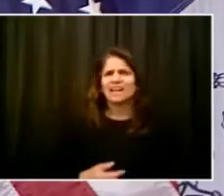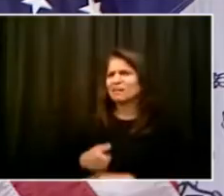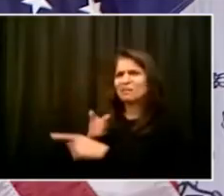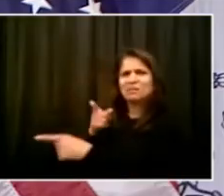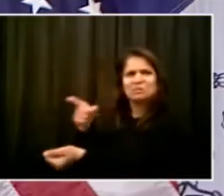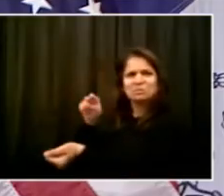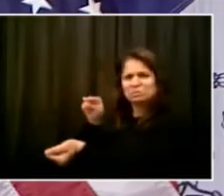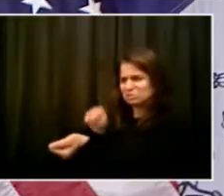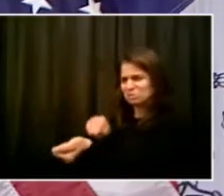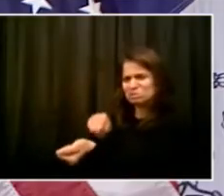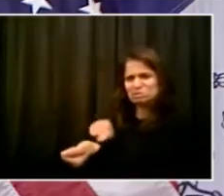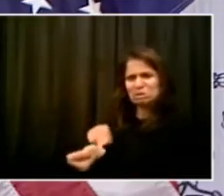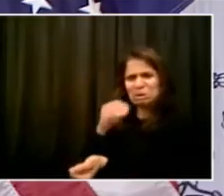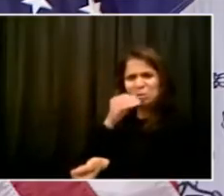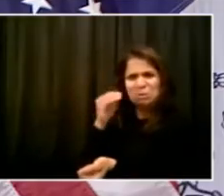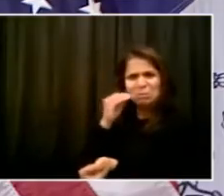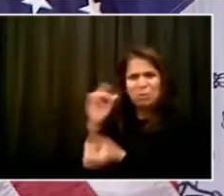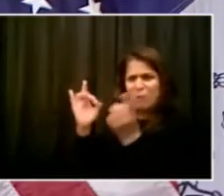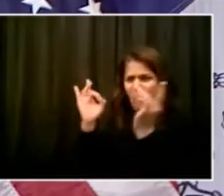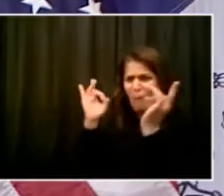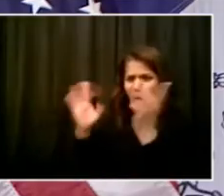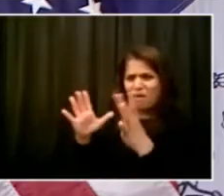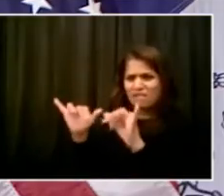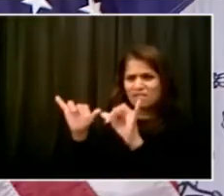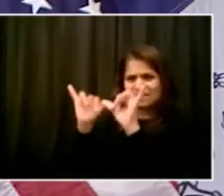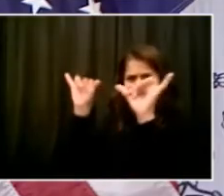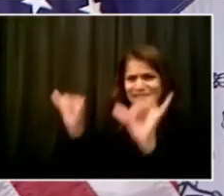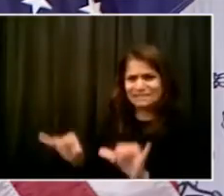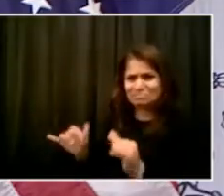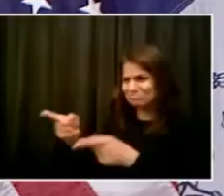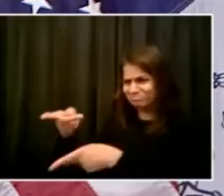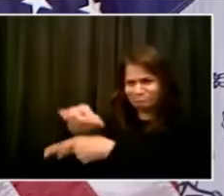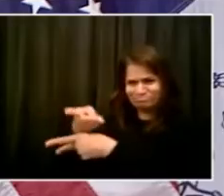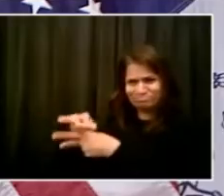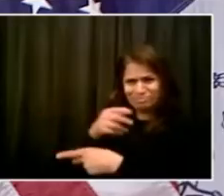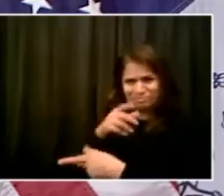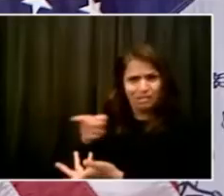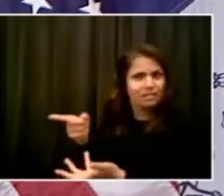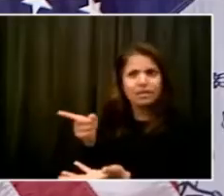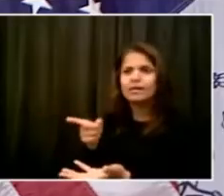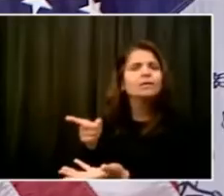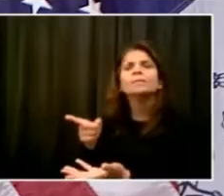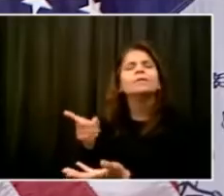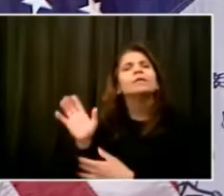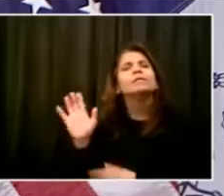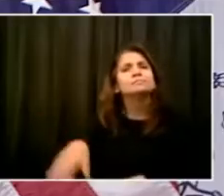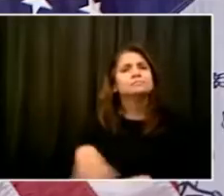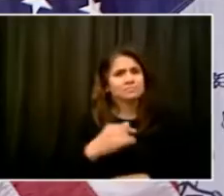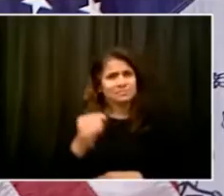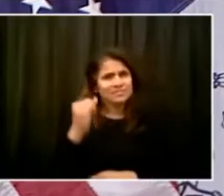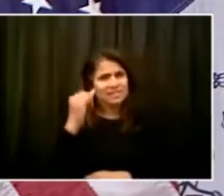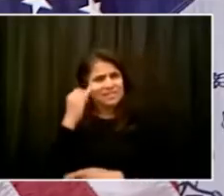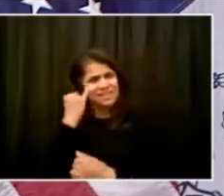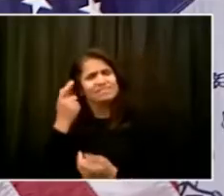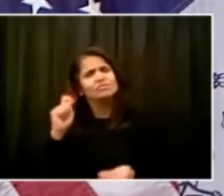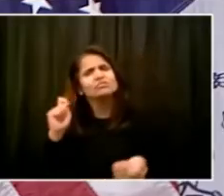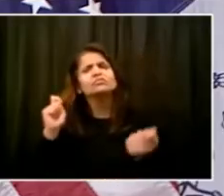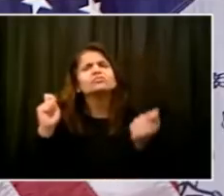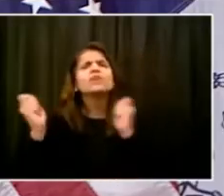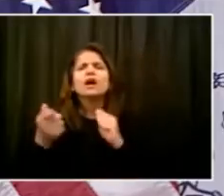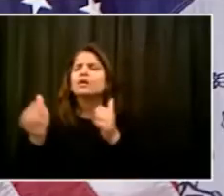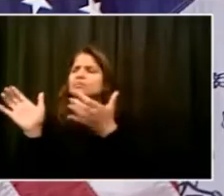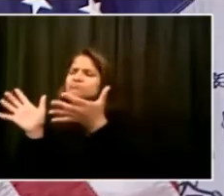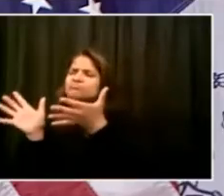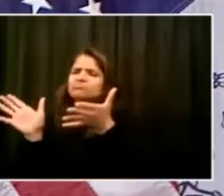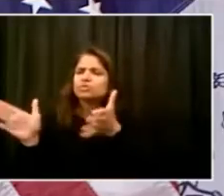But if we could create a more compassionate model in a transformative moment in our history, Lord knows, Marcia, if ever